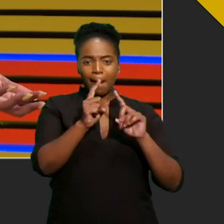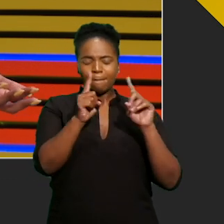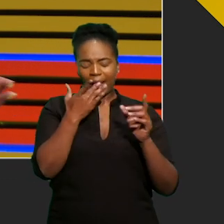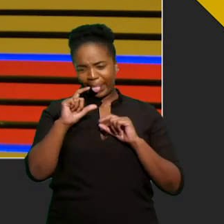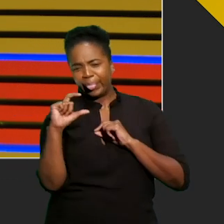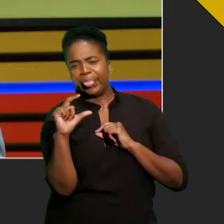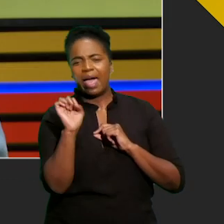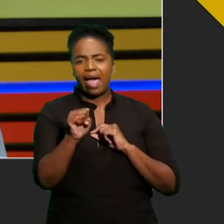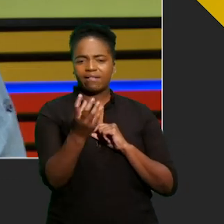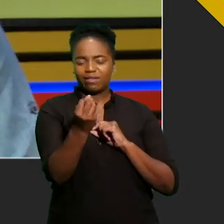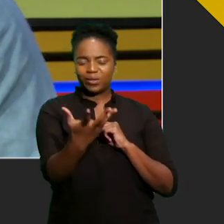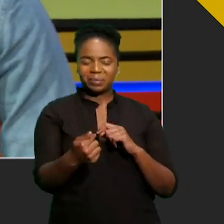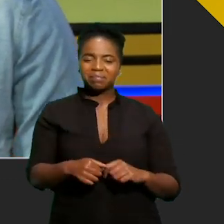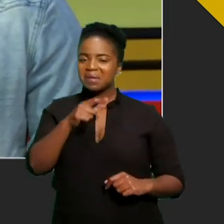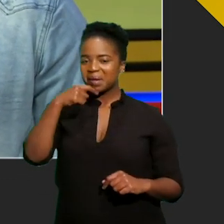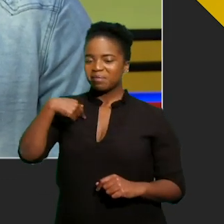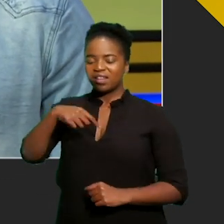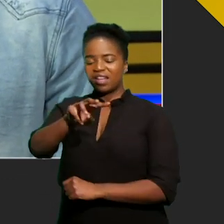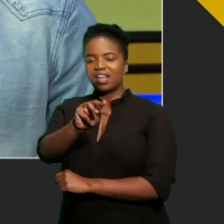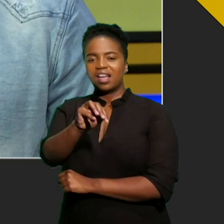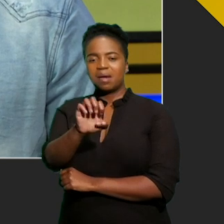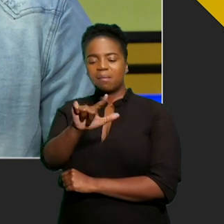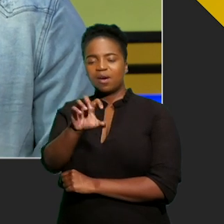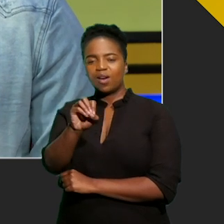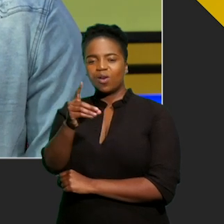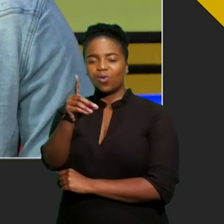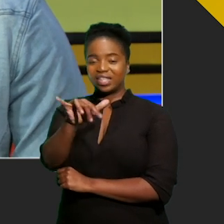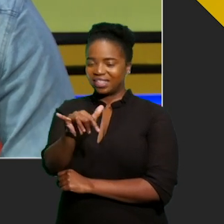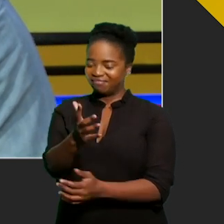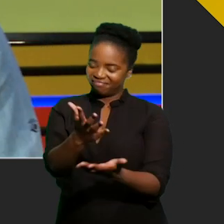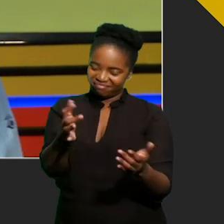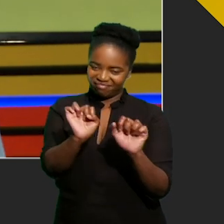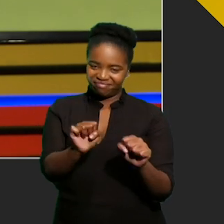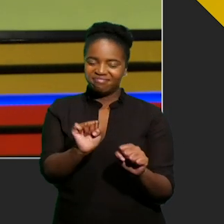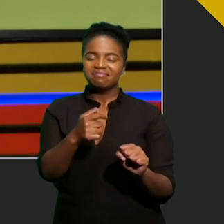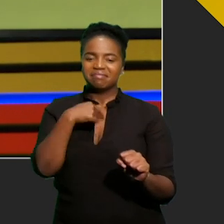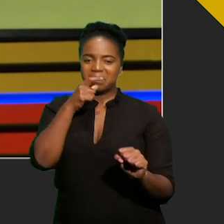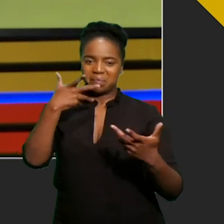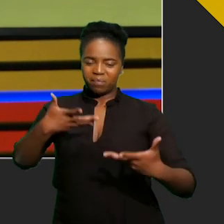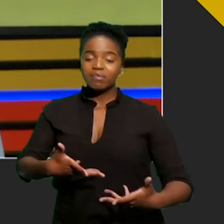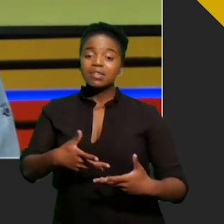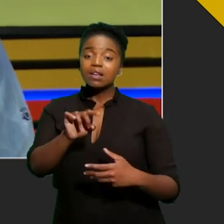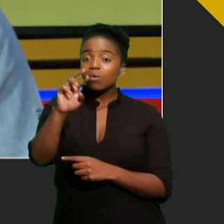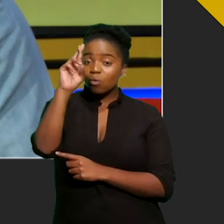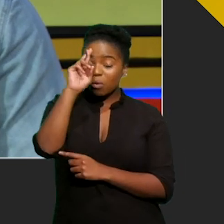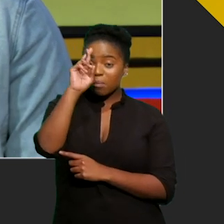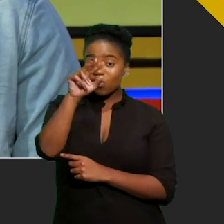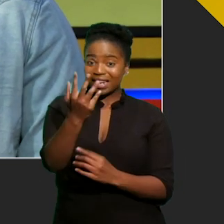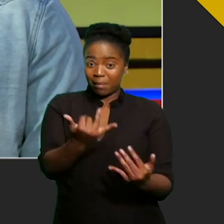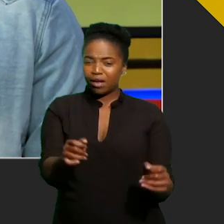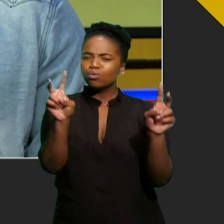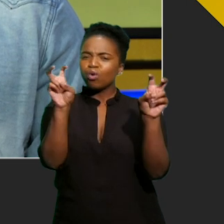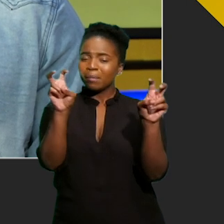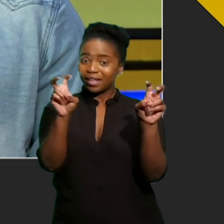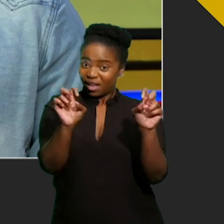10 ngegama ke umeletwa ka Mia ugcwelele usibe uzizi lo kodwa wena ke hayi ngibiza u sheriff emakhaya ukhumbula ukuthi ke ku topic yesamhlanje